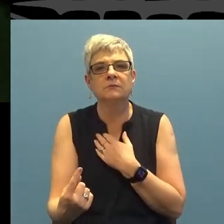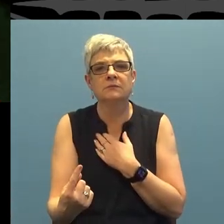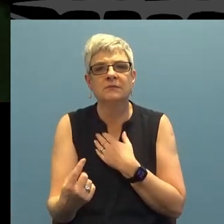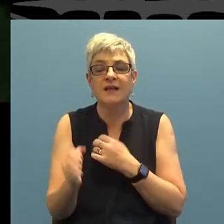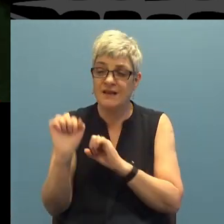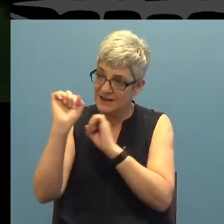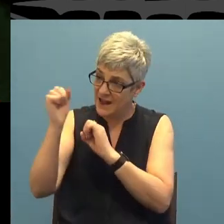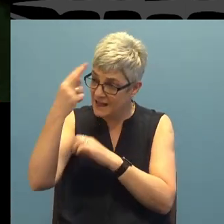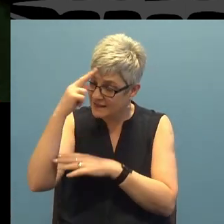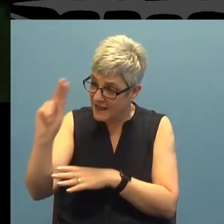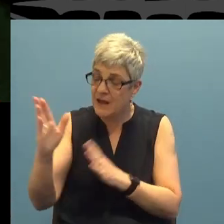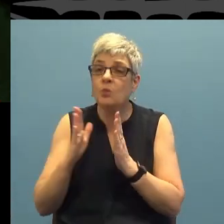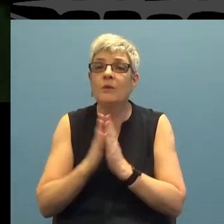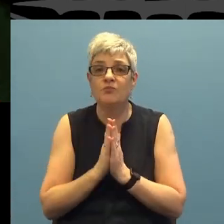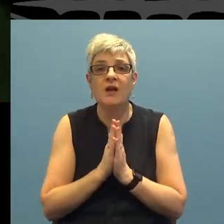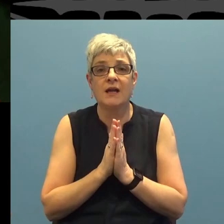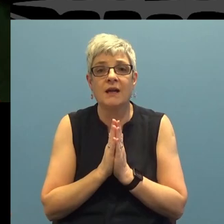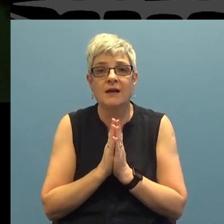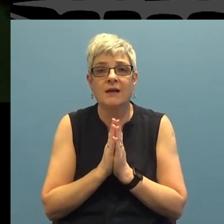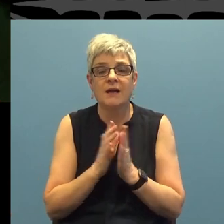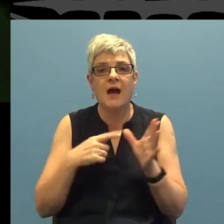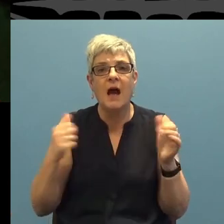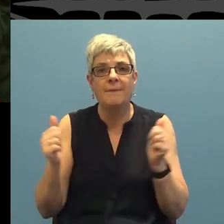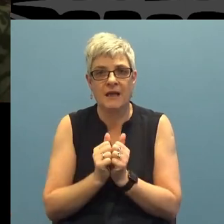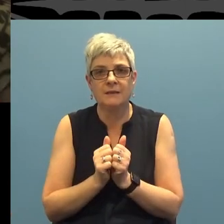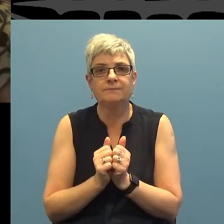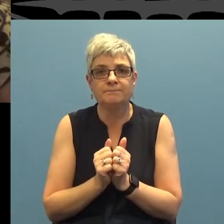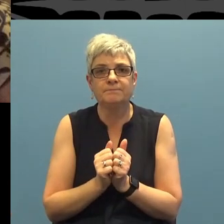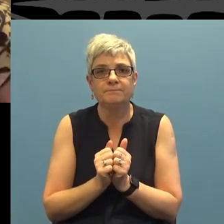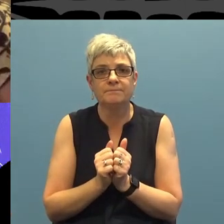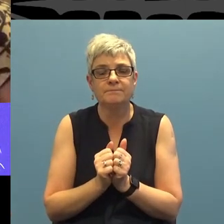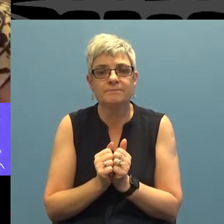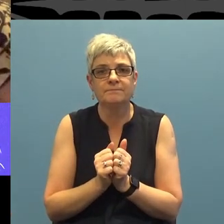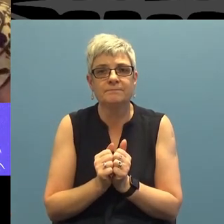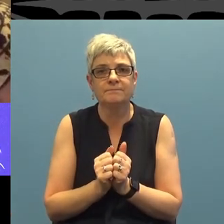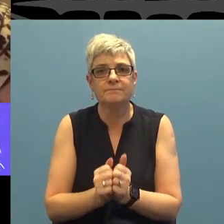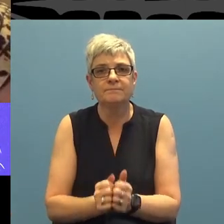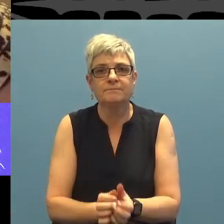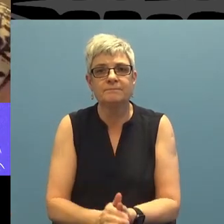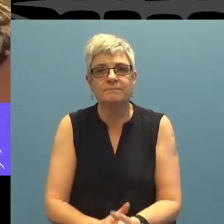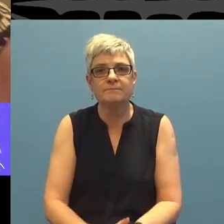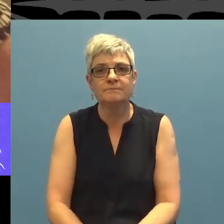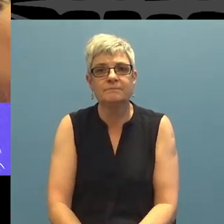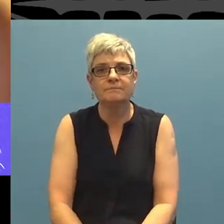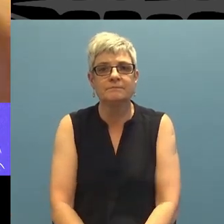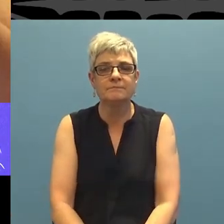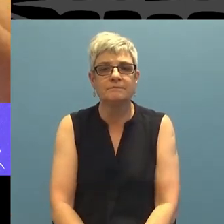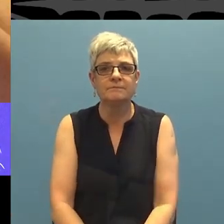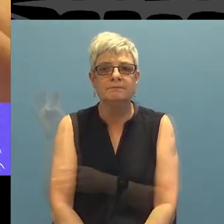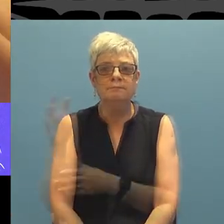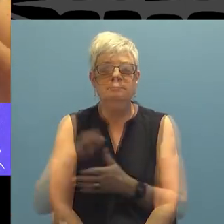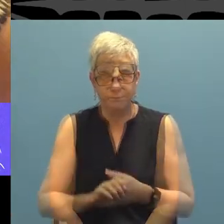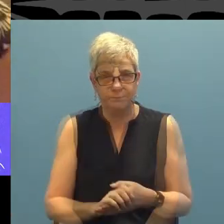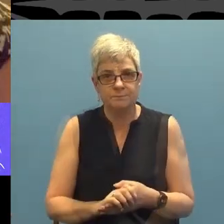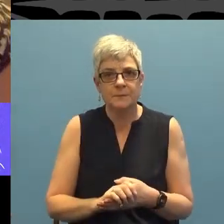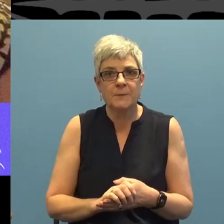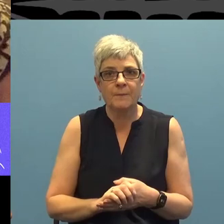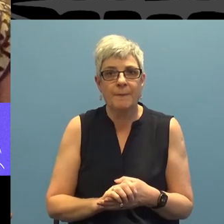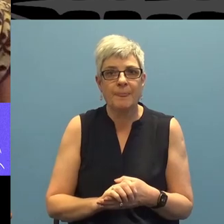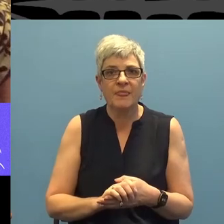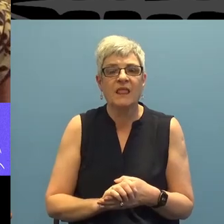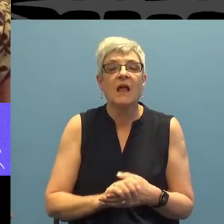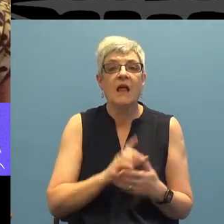And it's in his name we pray. Amen. Good morning. The reading this morning is from the Gospel of